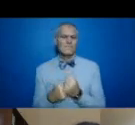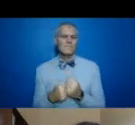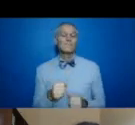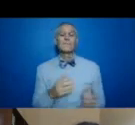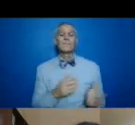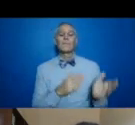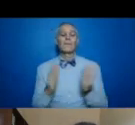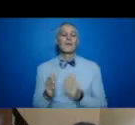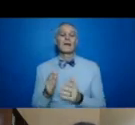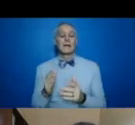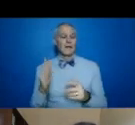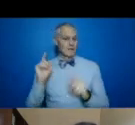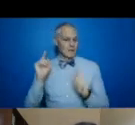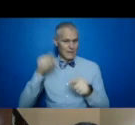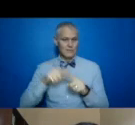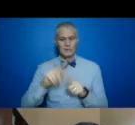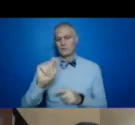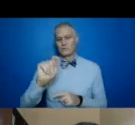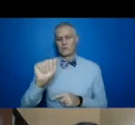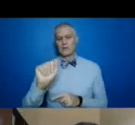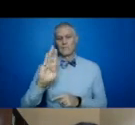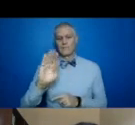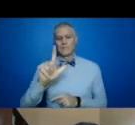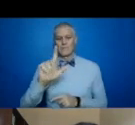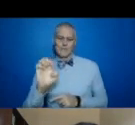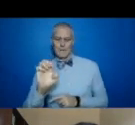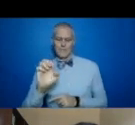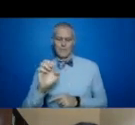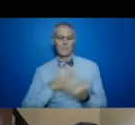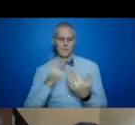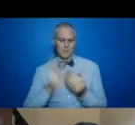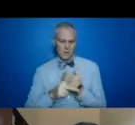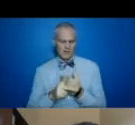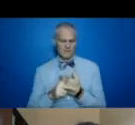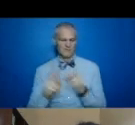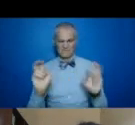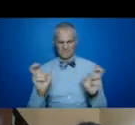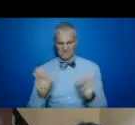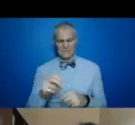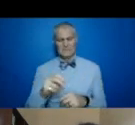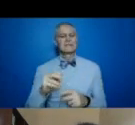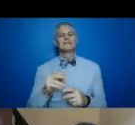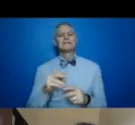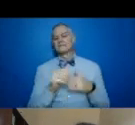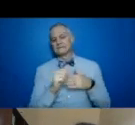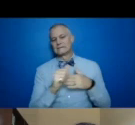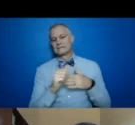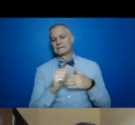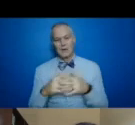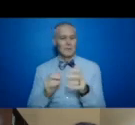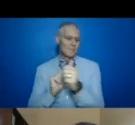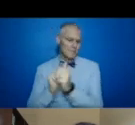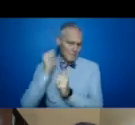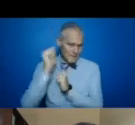to the Table project, the Taking America Beyond the Legacy of Enslavement, which we founded at Eastern